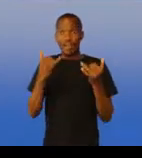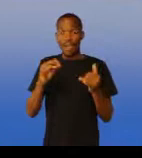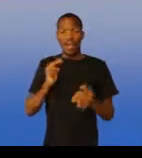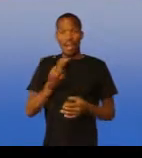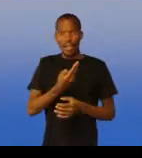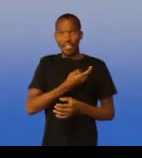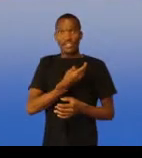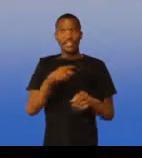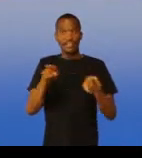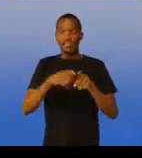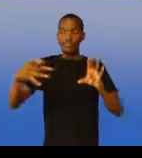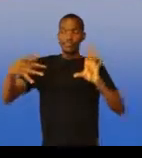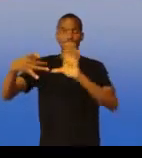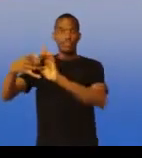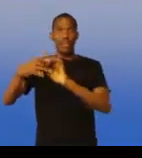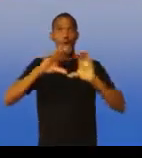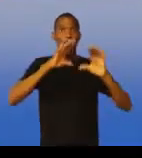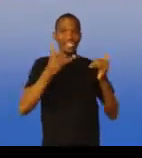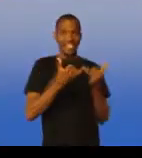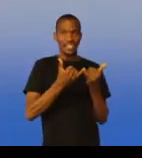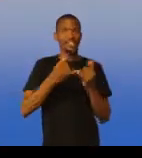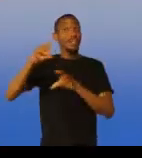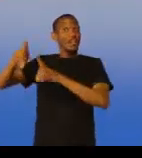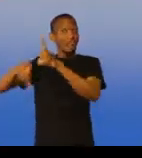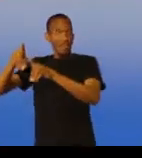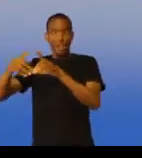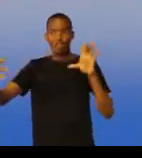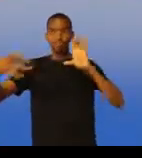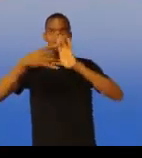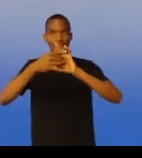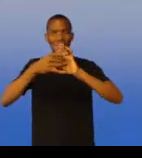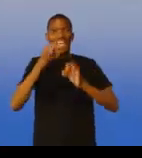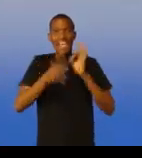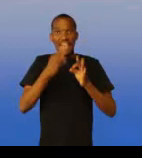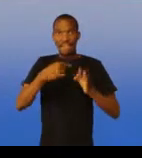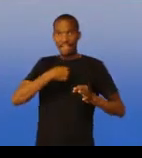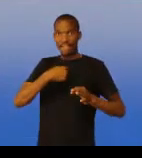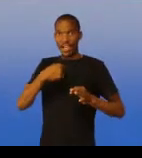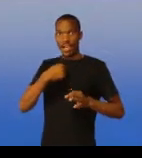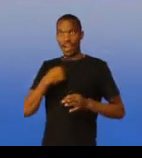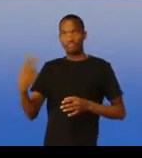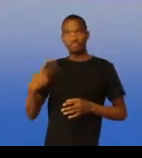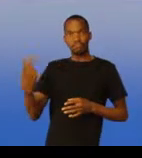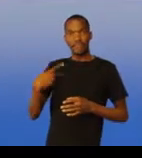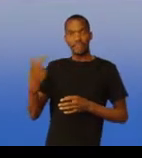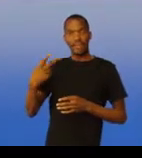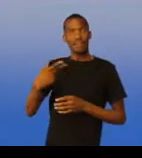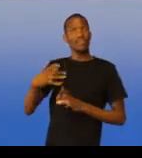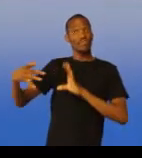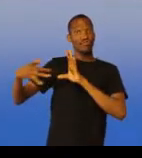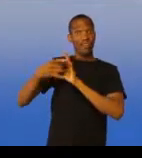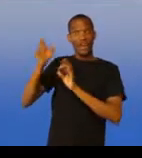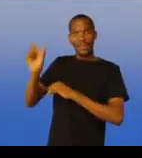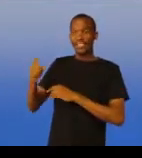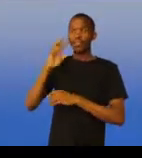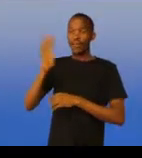between the community and the key population. If somebody is dating me and I'm HIV positive, they'll be enrolled for PrEP, so